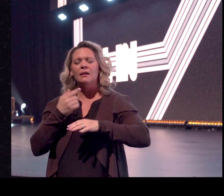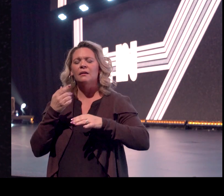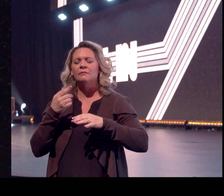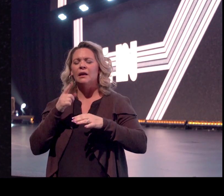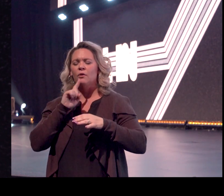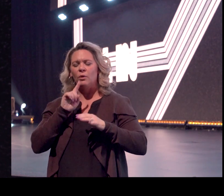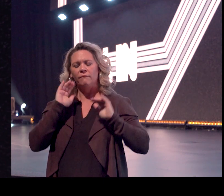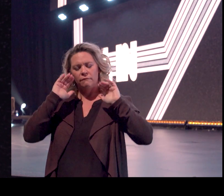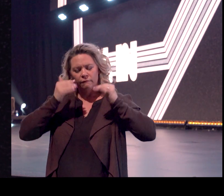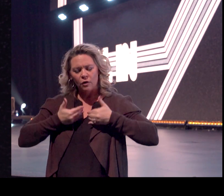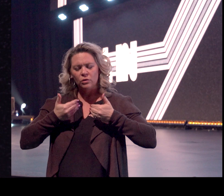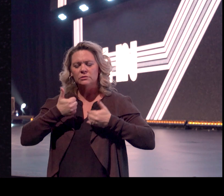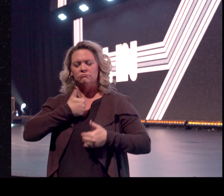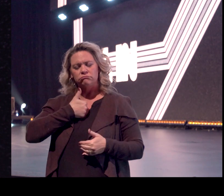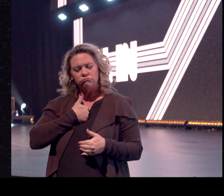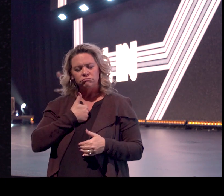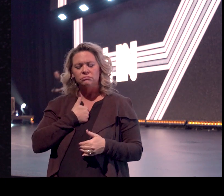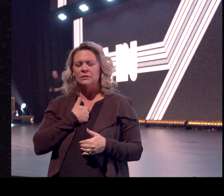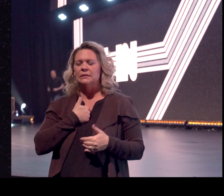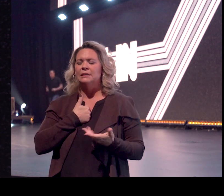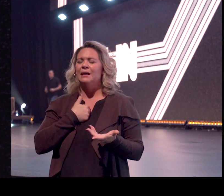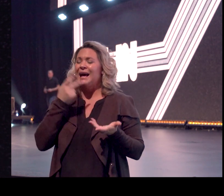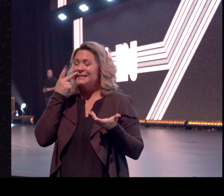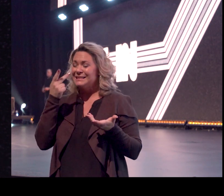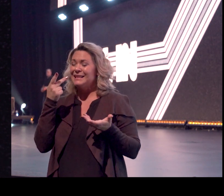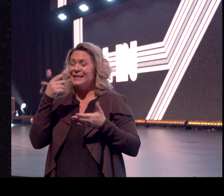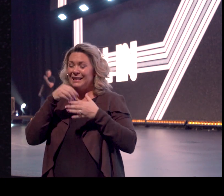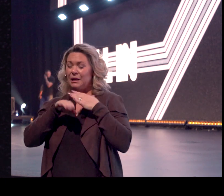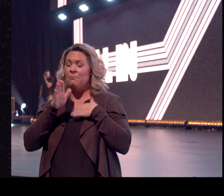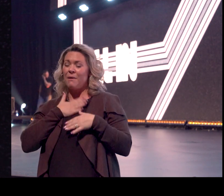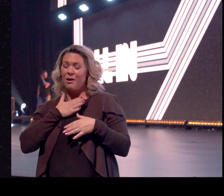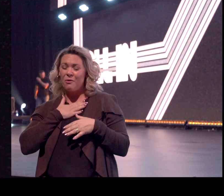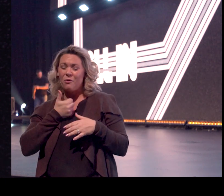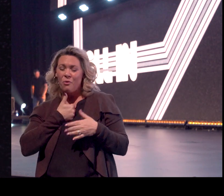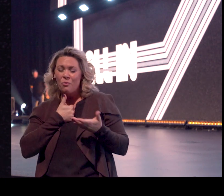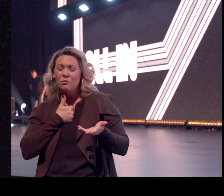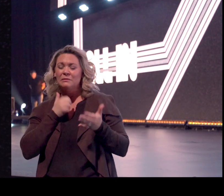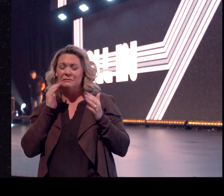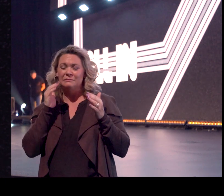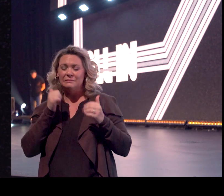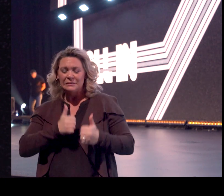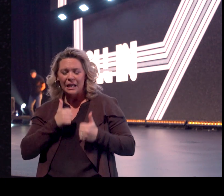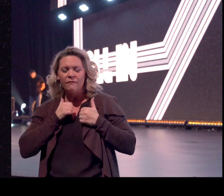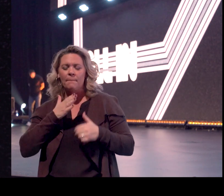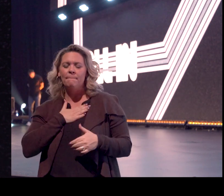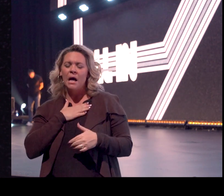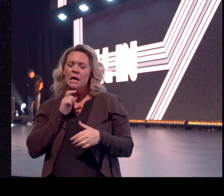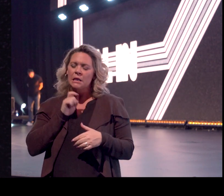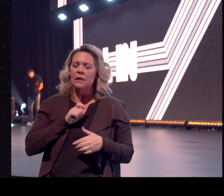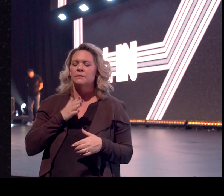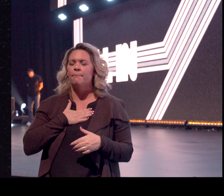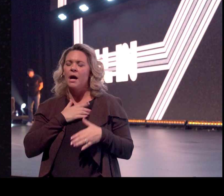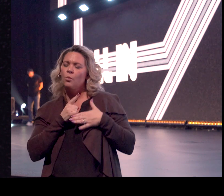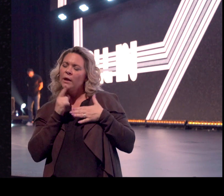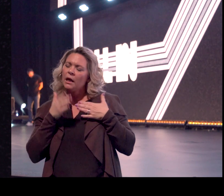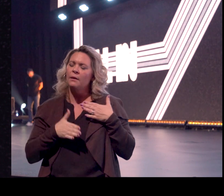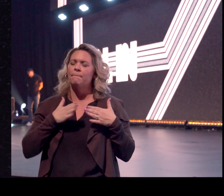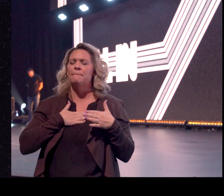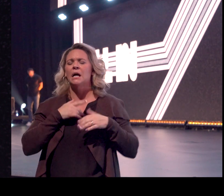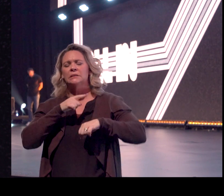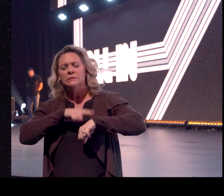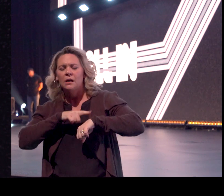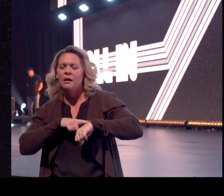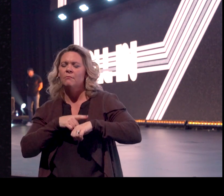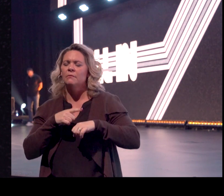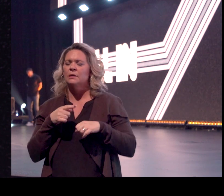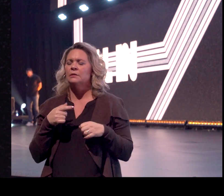so focused on them, me. I get that way, God. I see it in my own life, how I focus so much on me and my needs and my